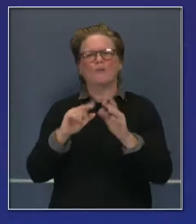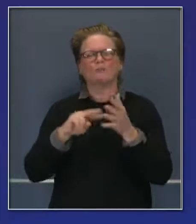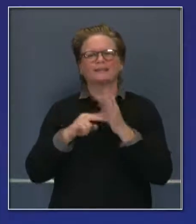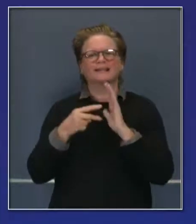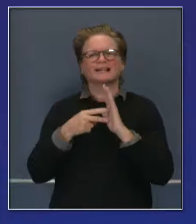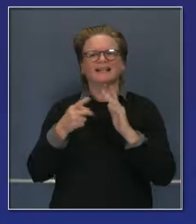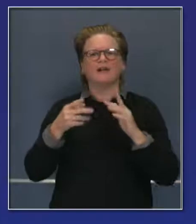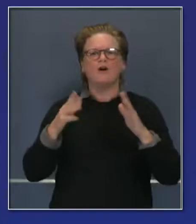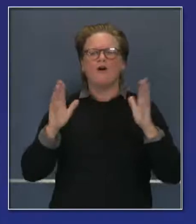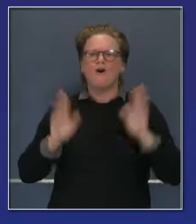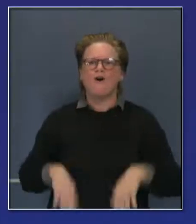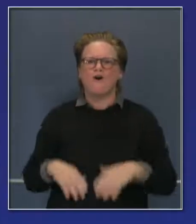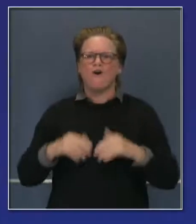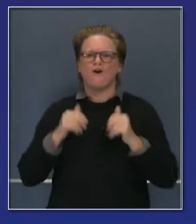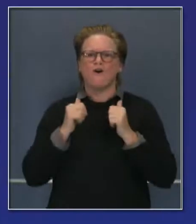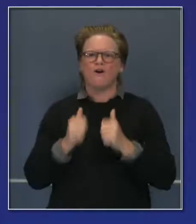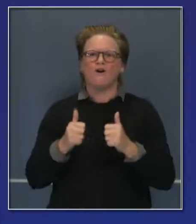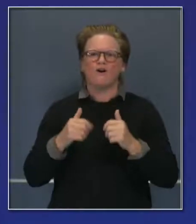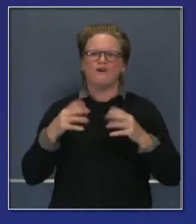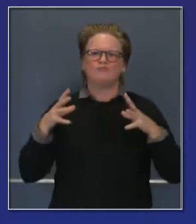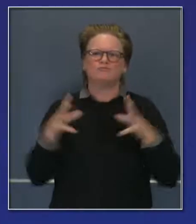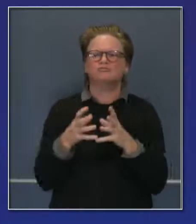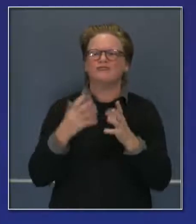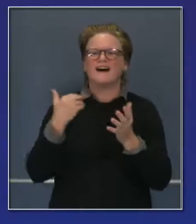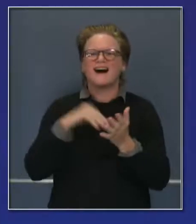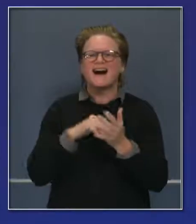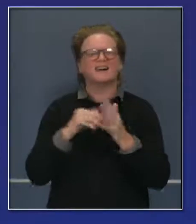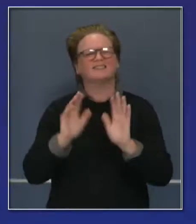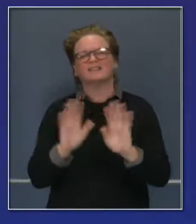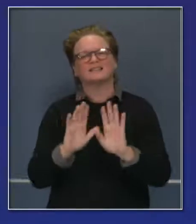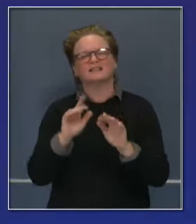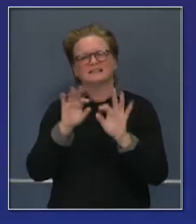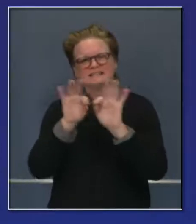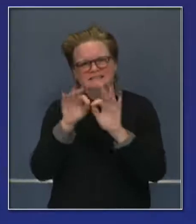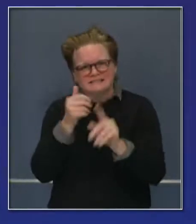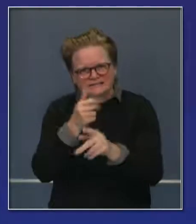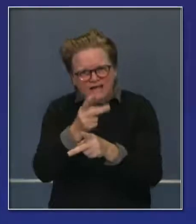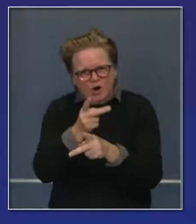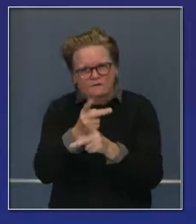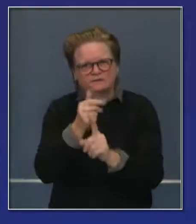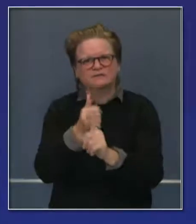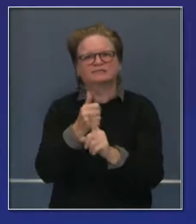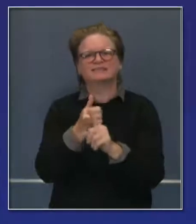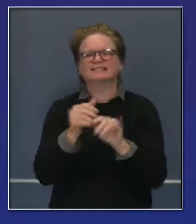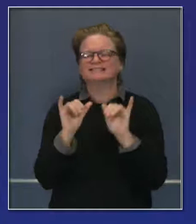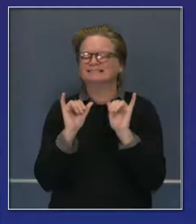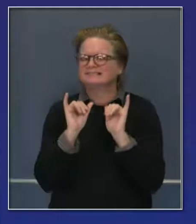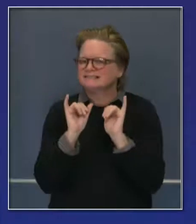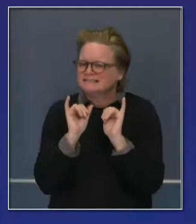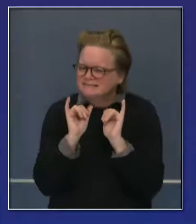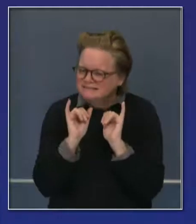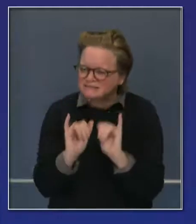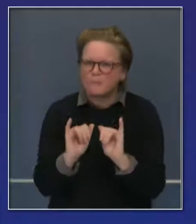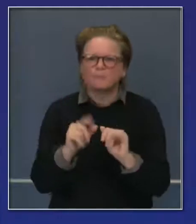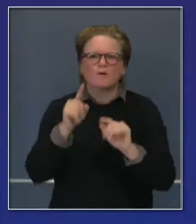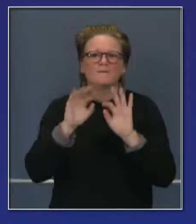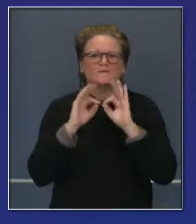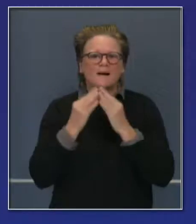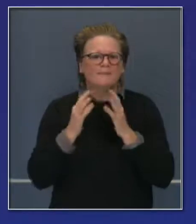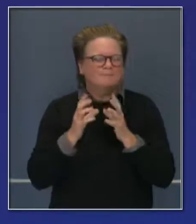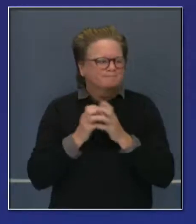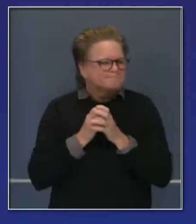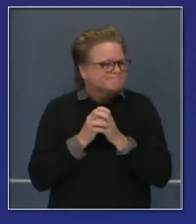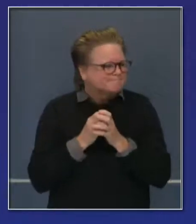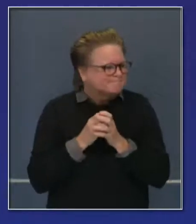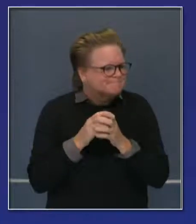protect yourself and protect your loved ones. I can't impress upon you more what a mistake it would be to read these